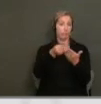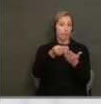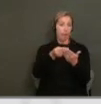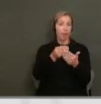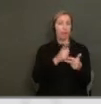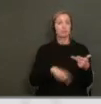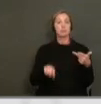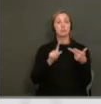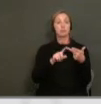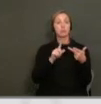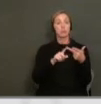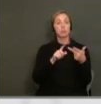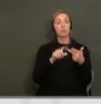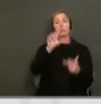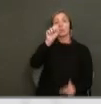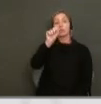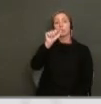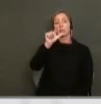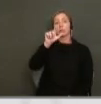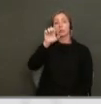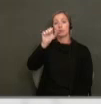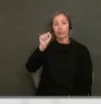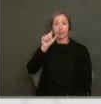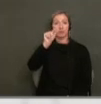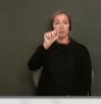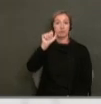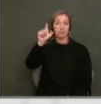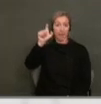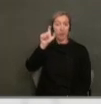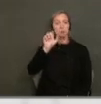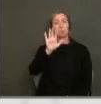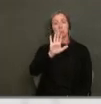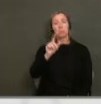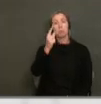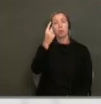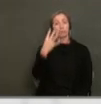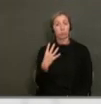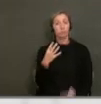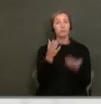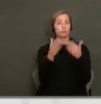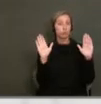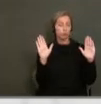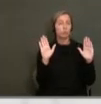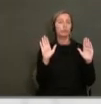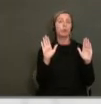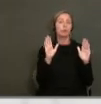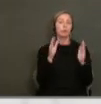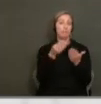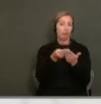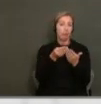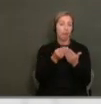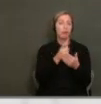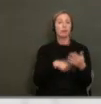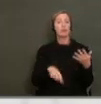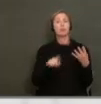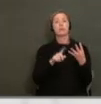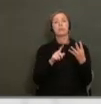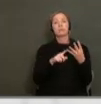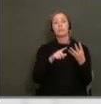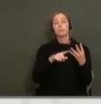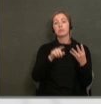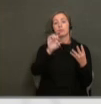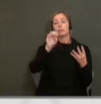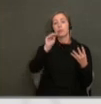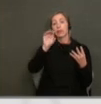fund. We also have sales tax that is about a quarter of our general fund, And then other resources like EMS